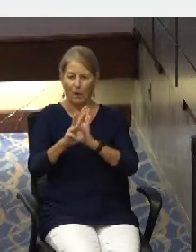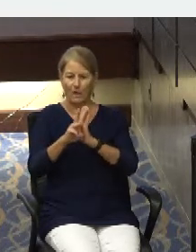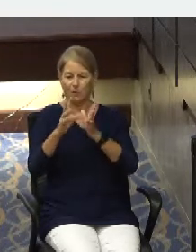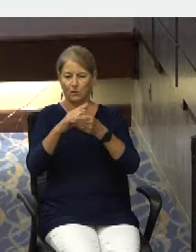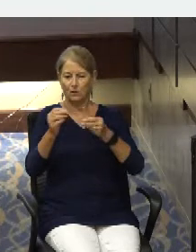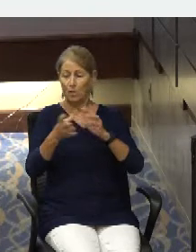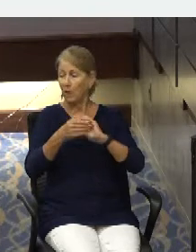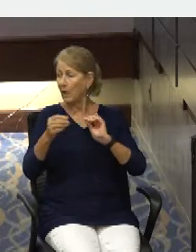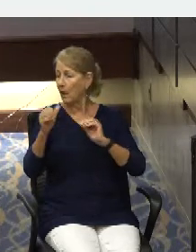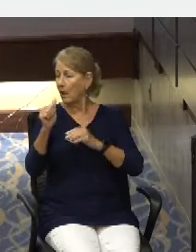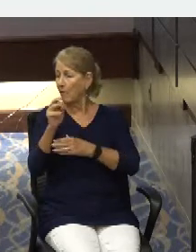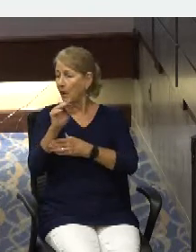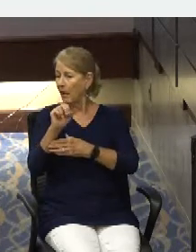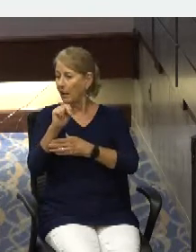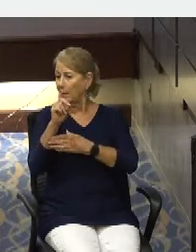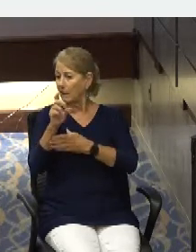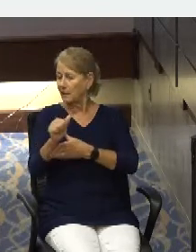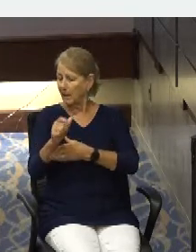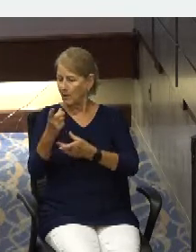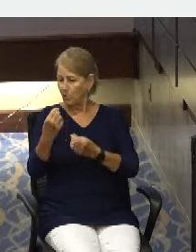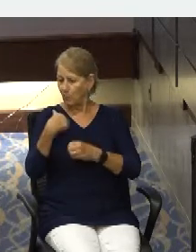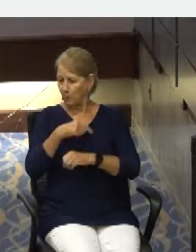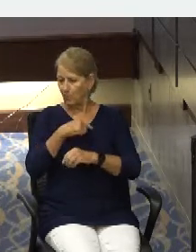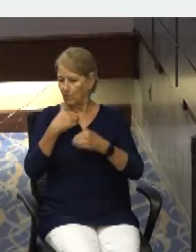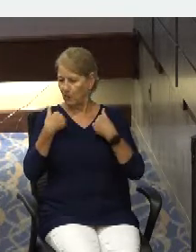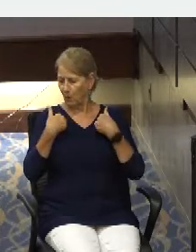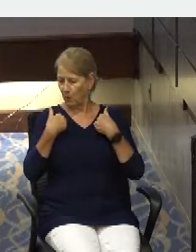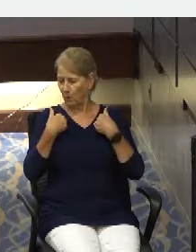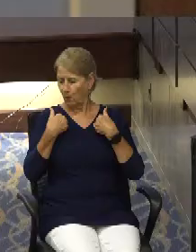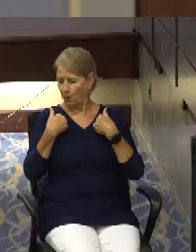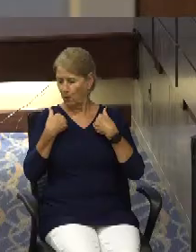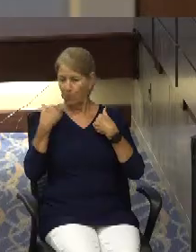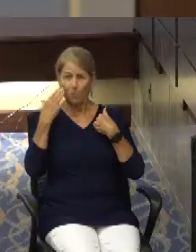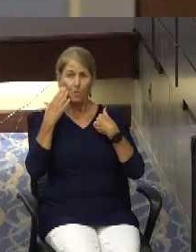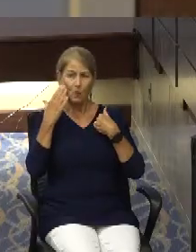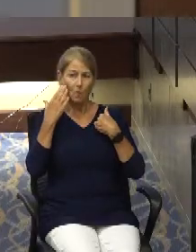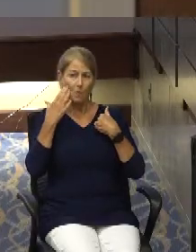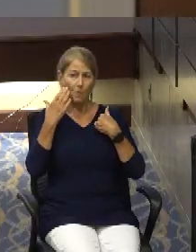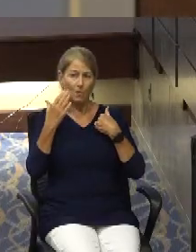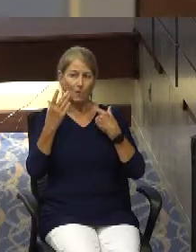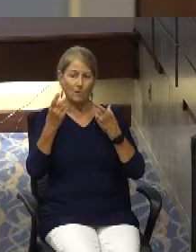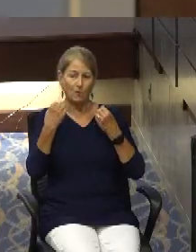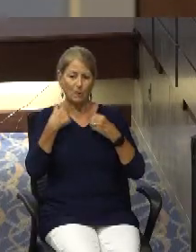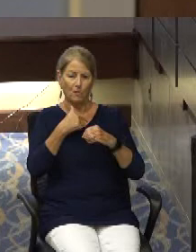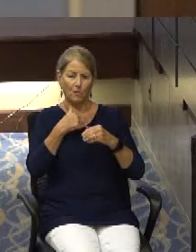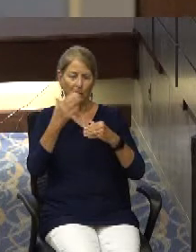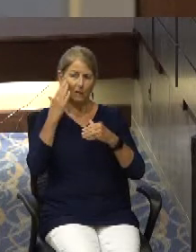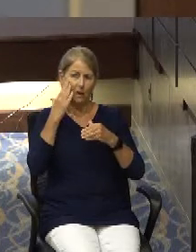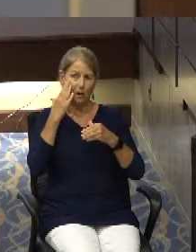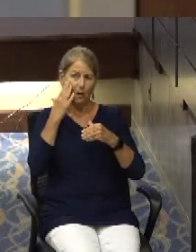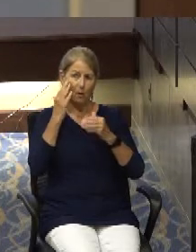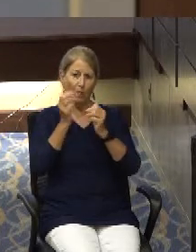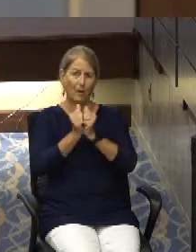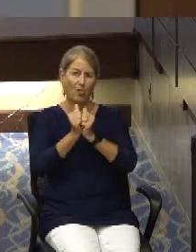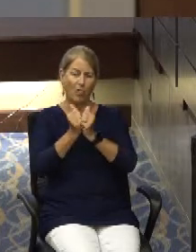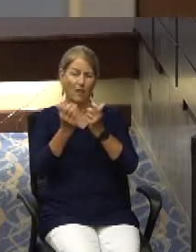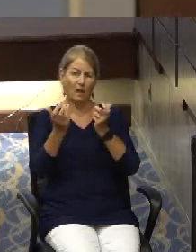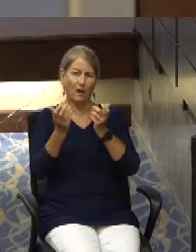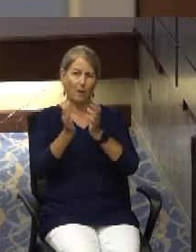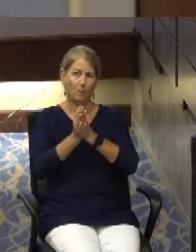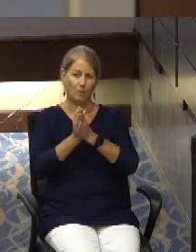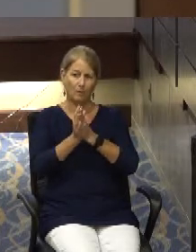Amanda? Yes. Do we know, because with